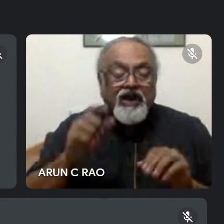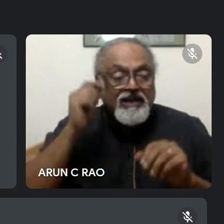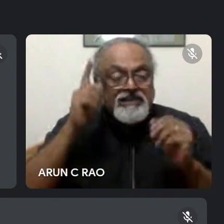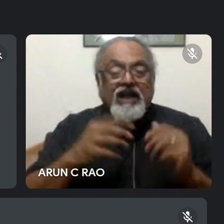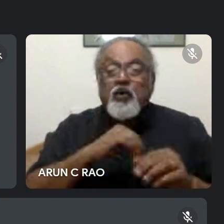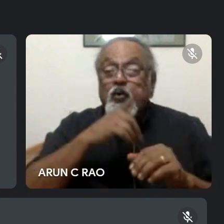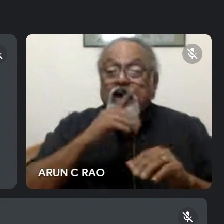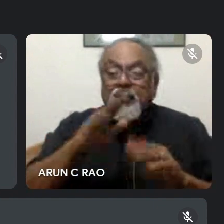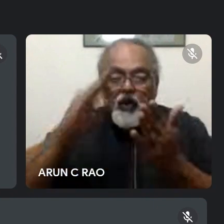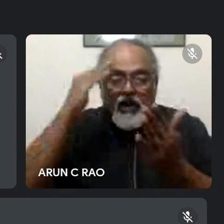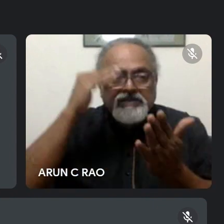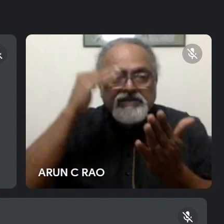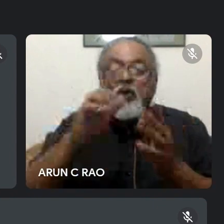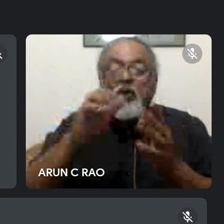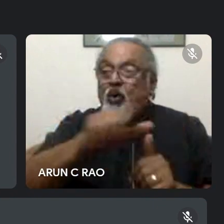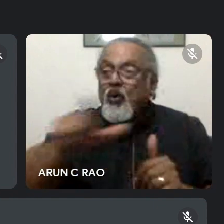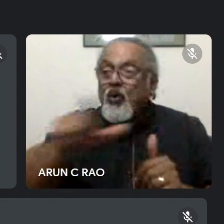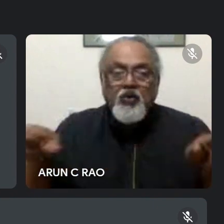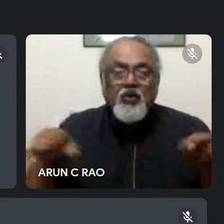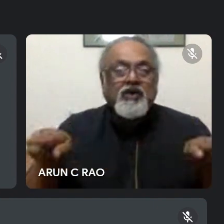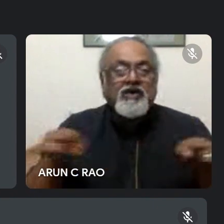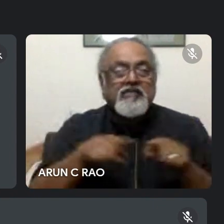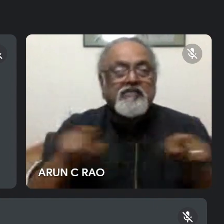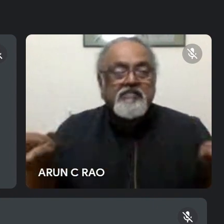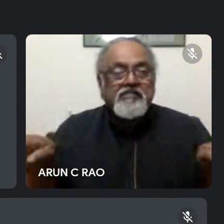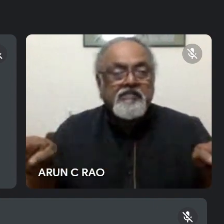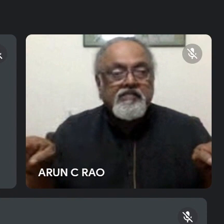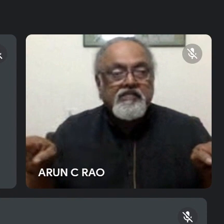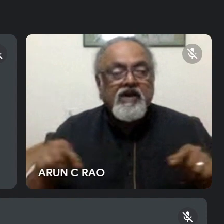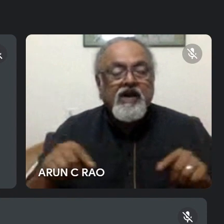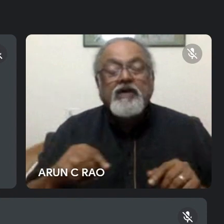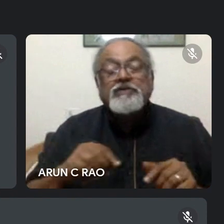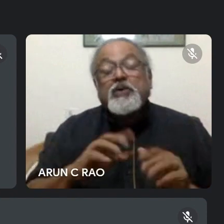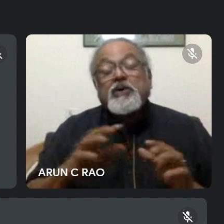as being a special educator is the patience. So,